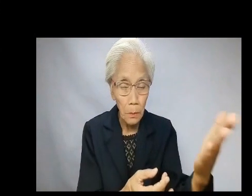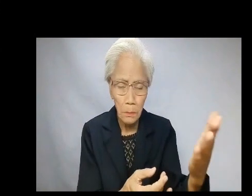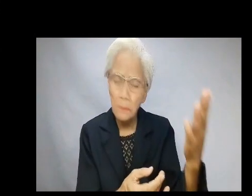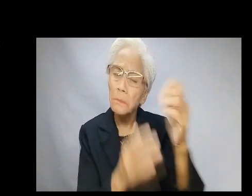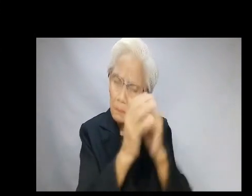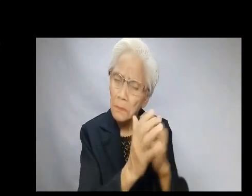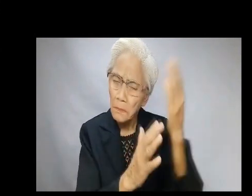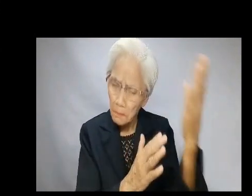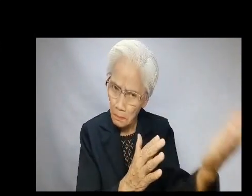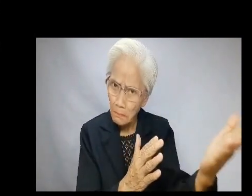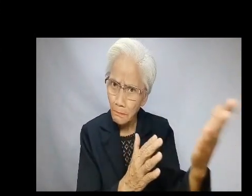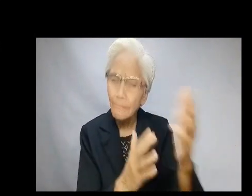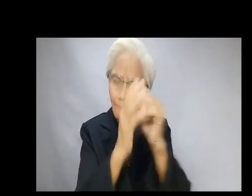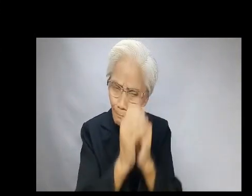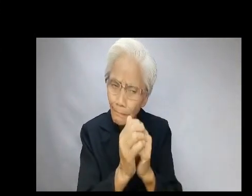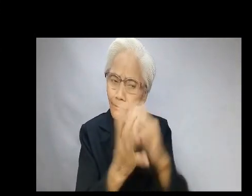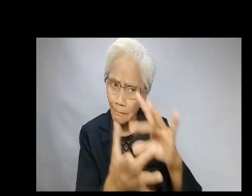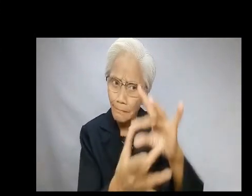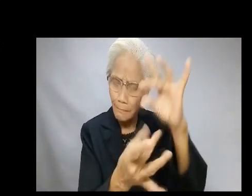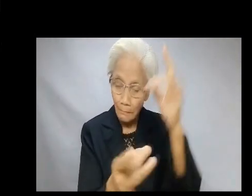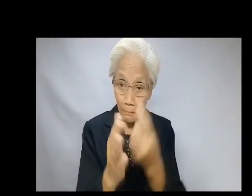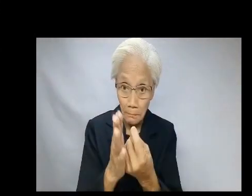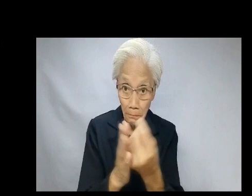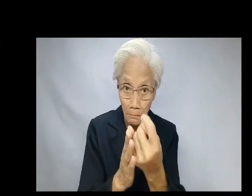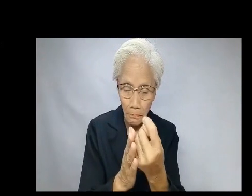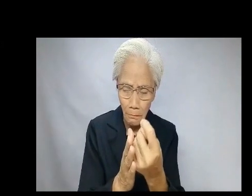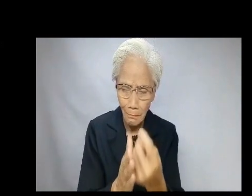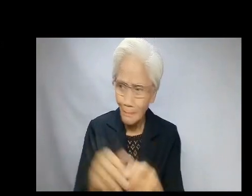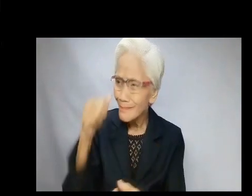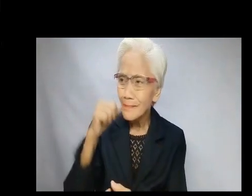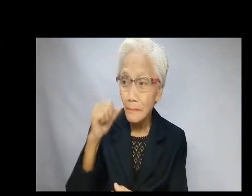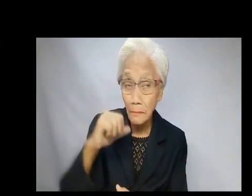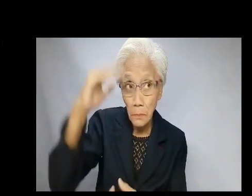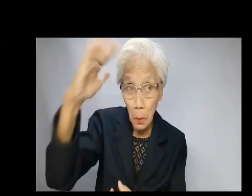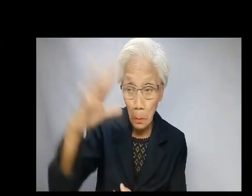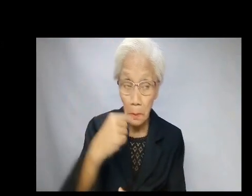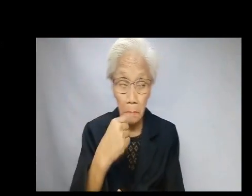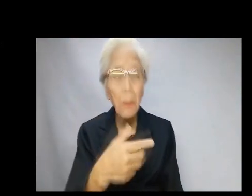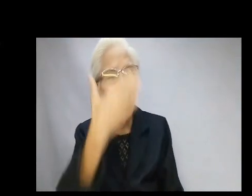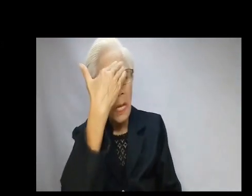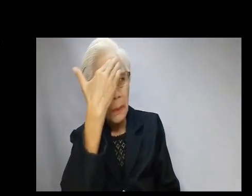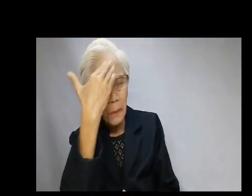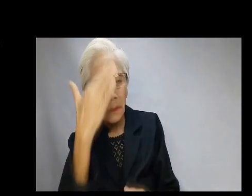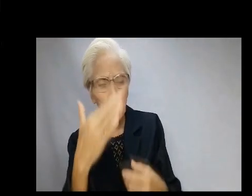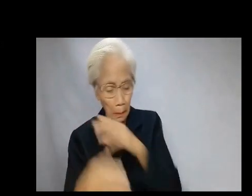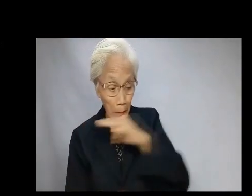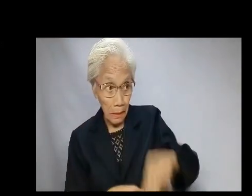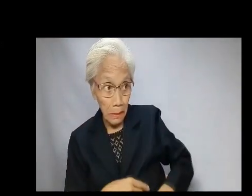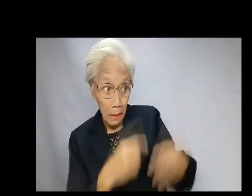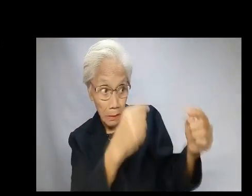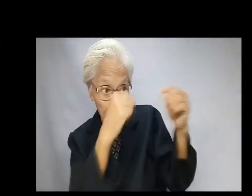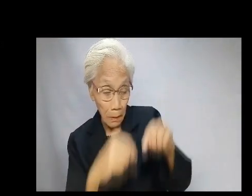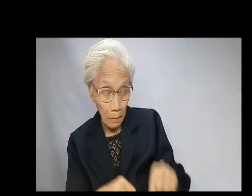worship in spirit and truth." The woman said to him, "I know that the Messiah is coming,